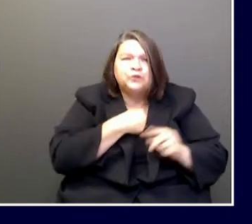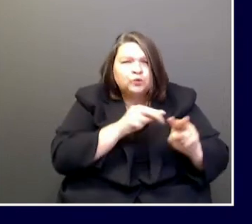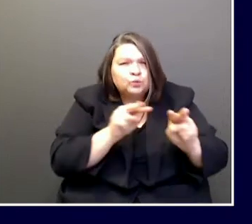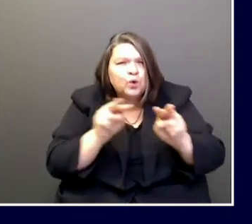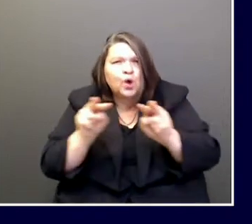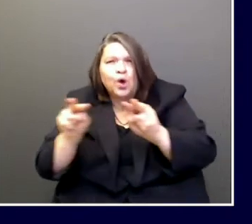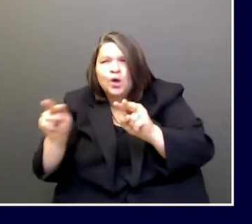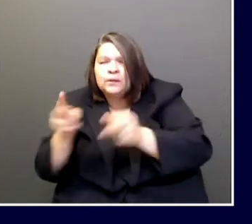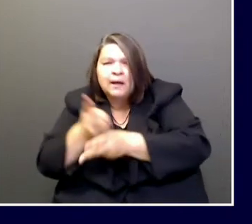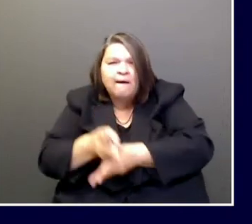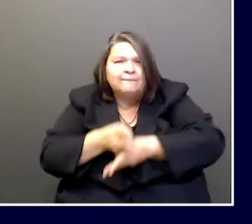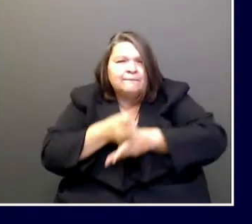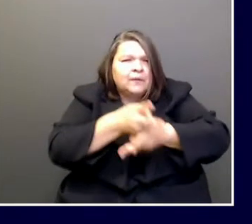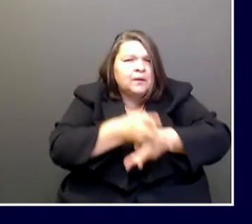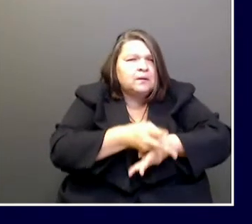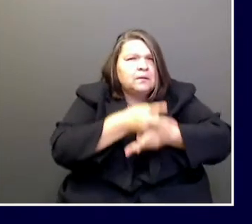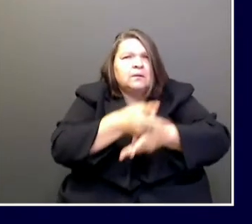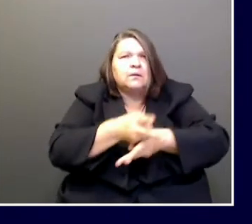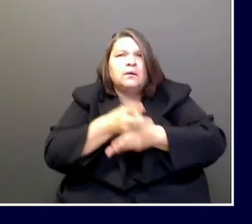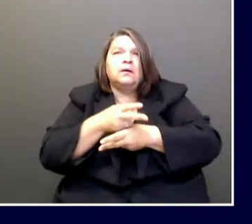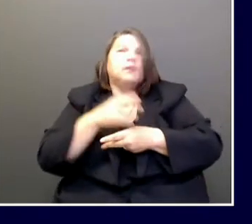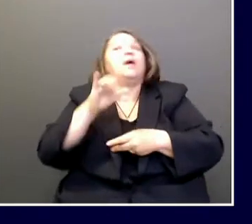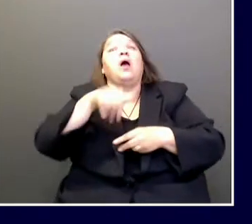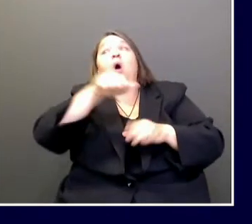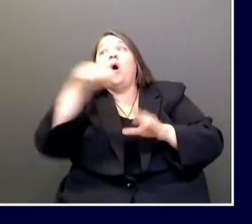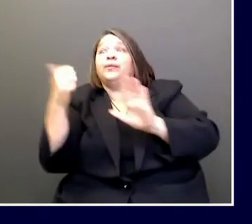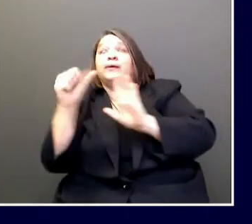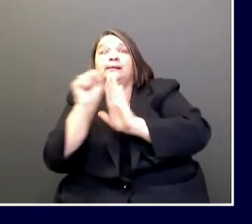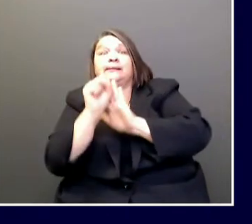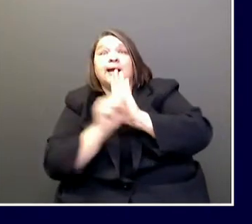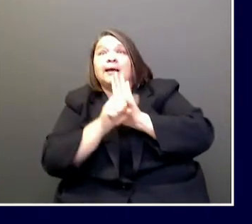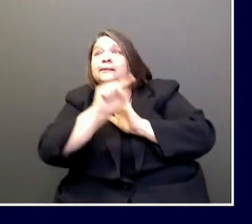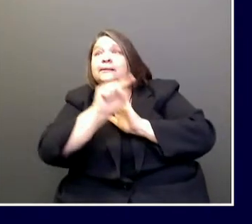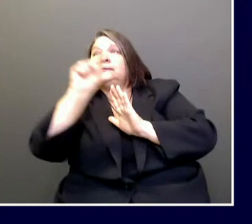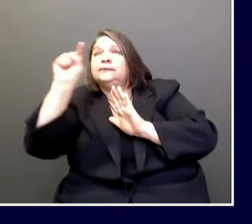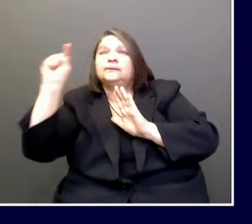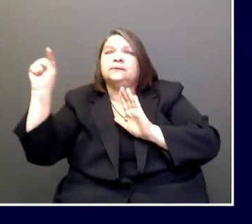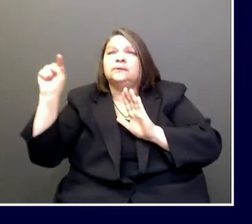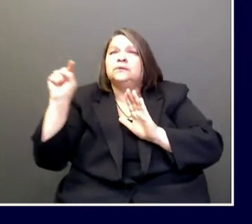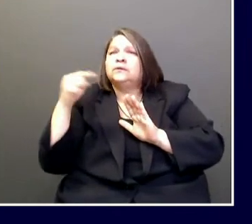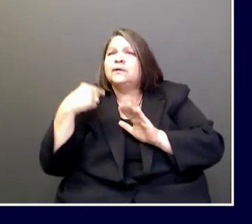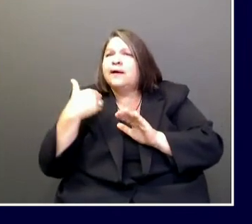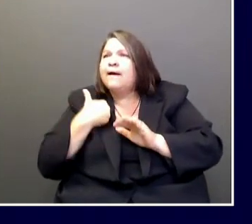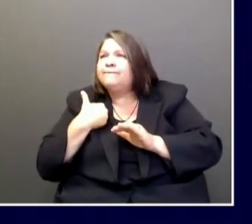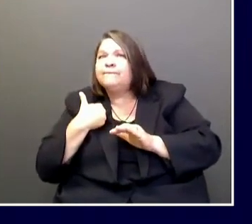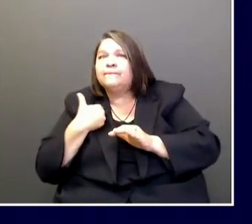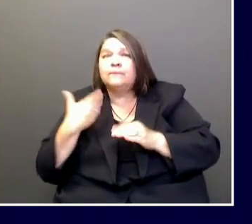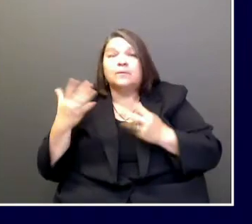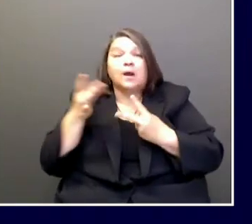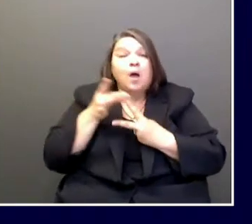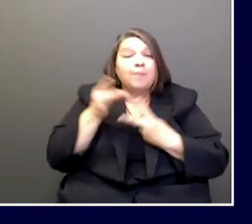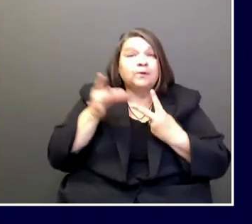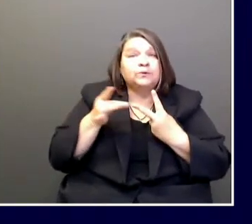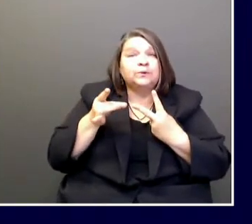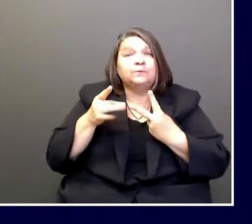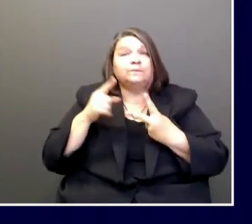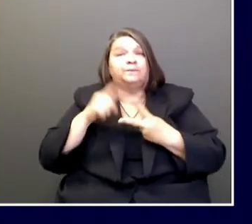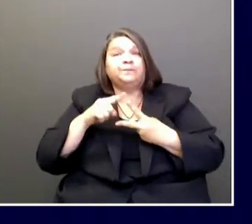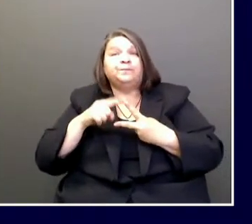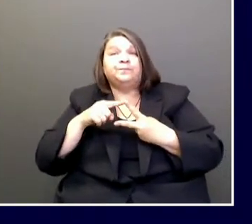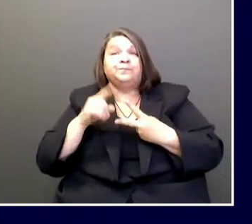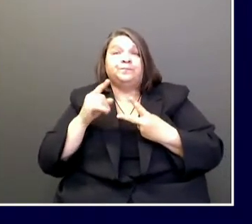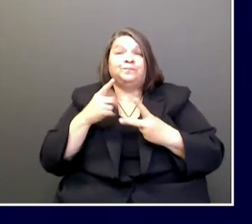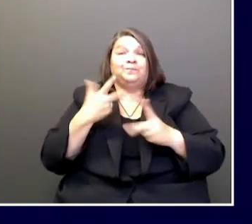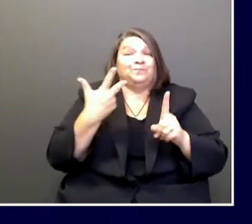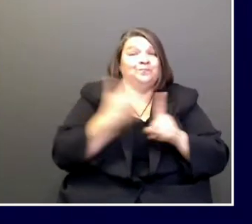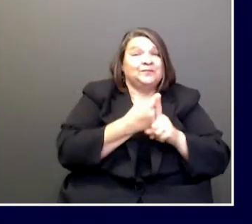this vaccine or test experiment that we're seeing in some states. We're looking at how the Veterans Administration experience of beginning to